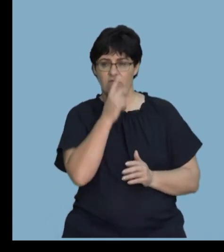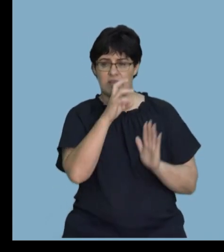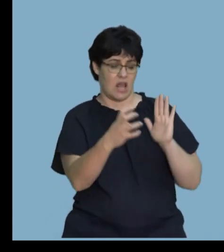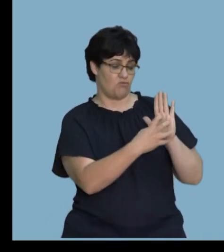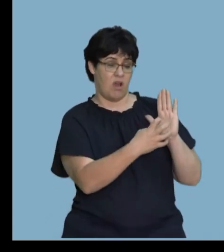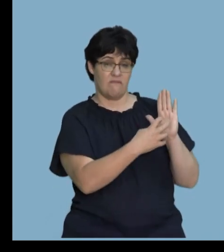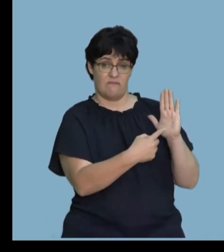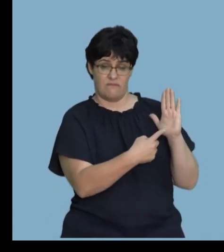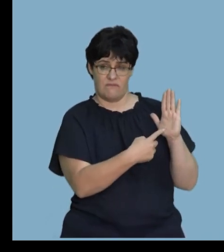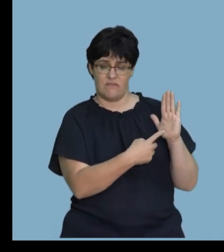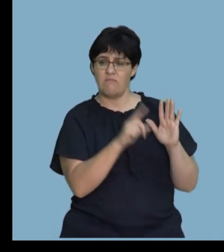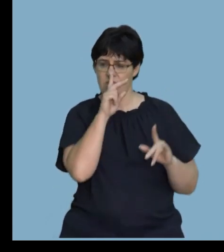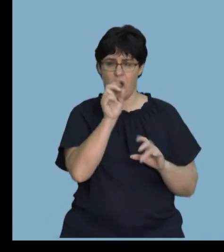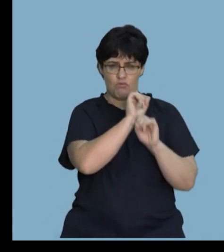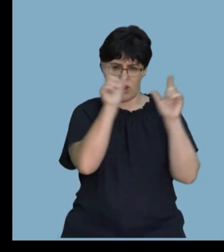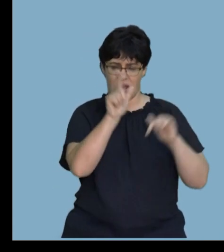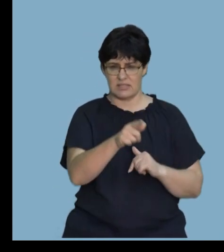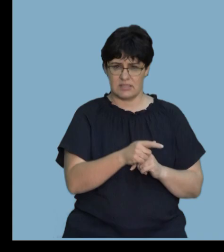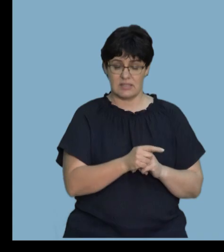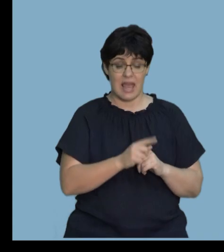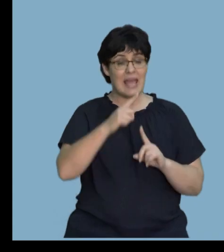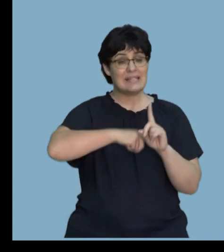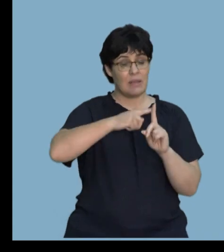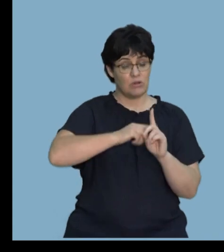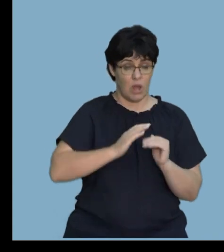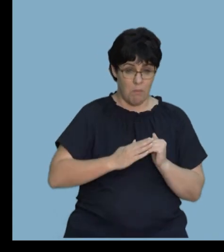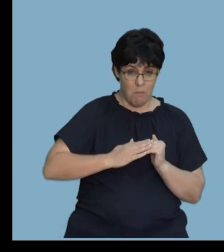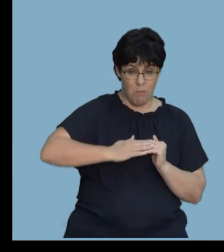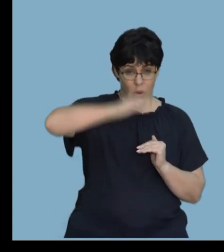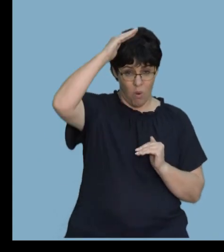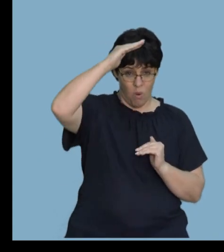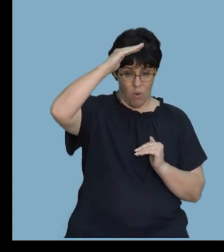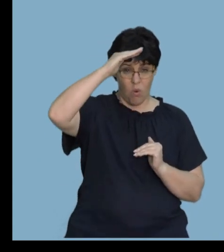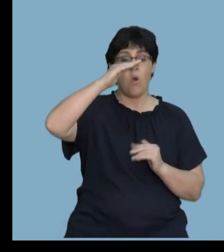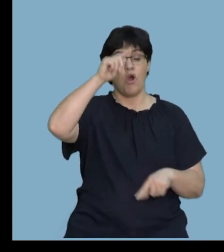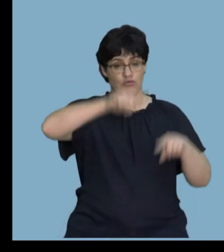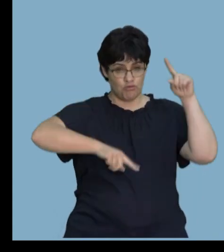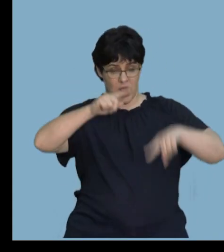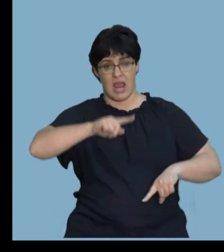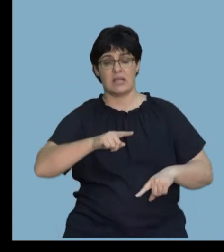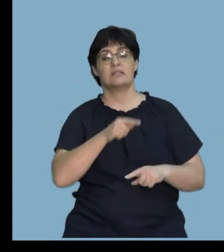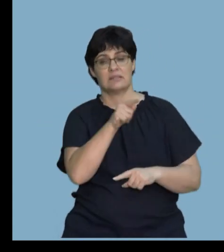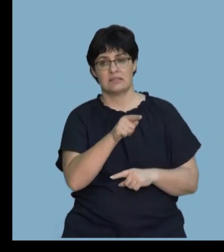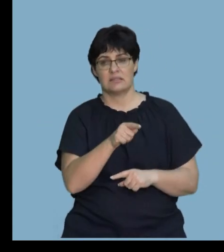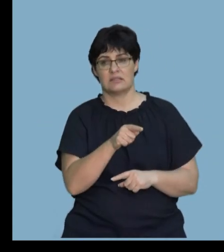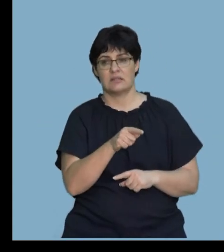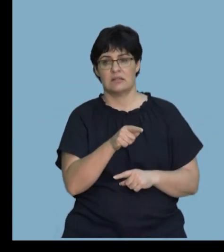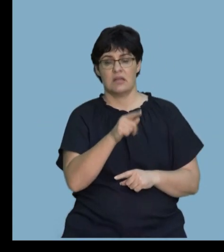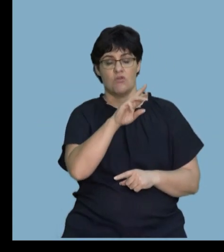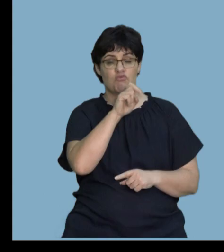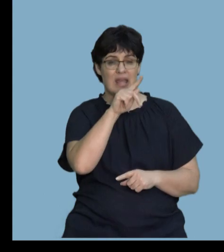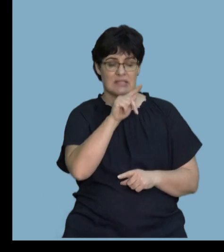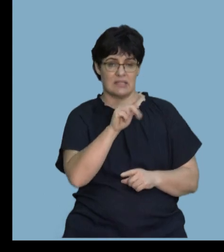you'd realize that as temperature increases, okay, the rate of reaction, this is actually a rate of reaction if you come to think